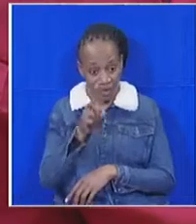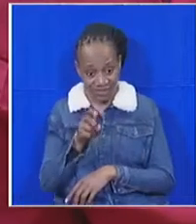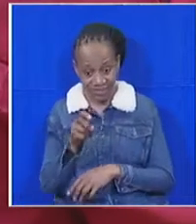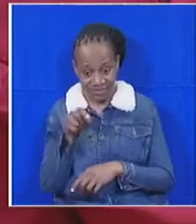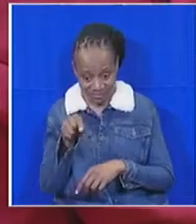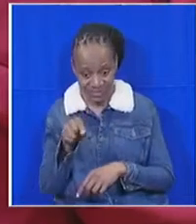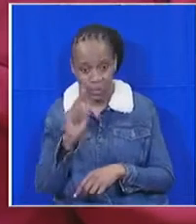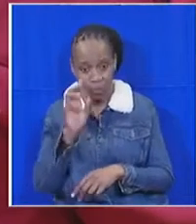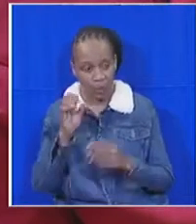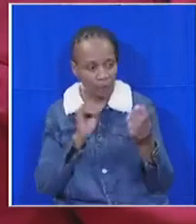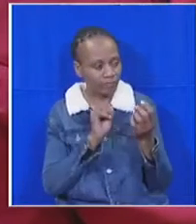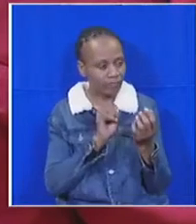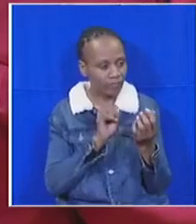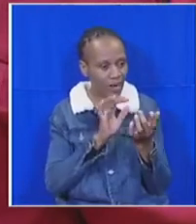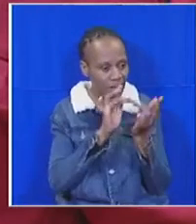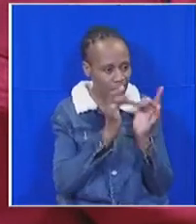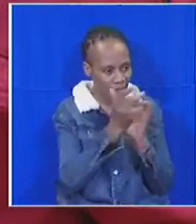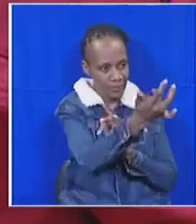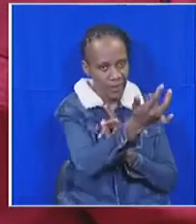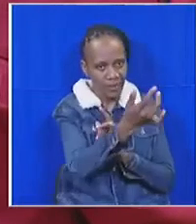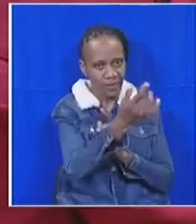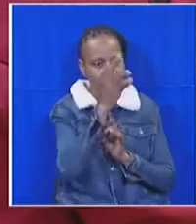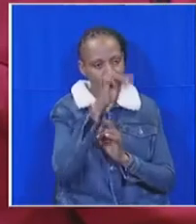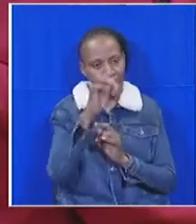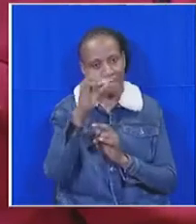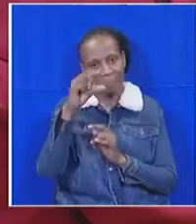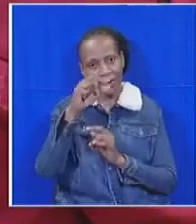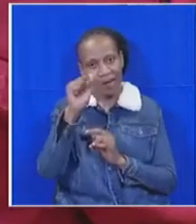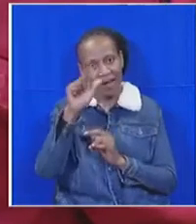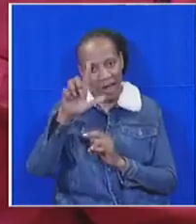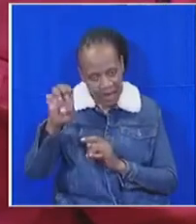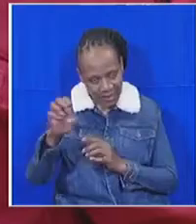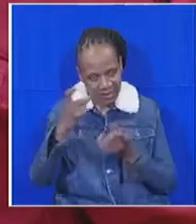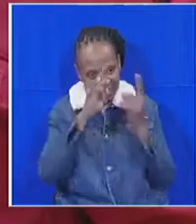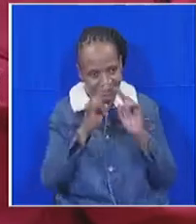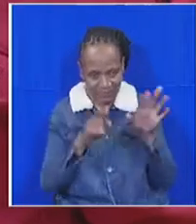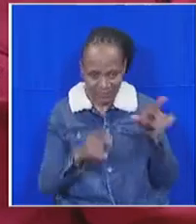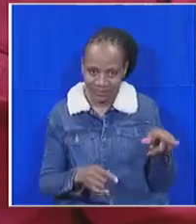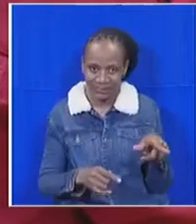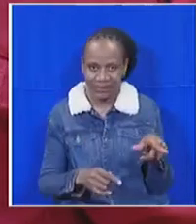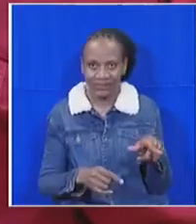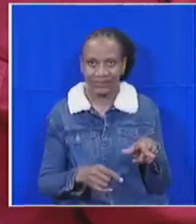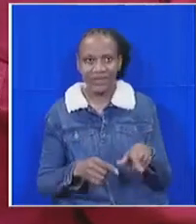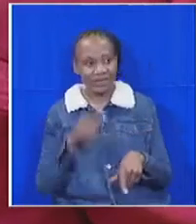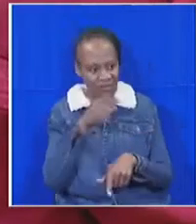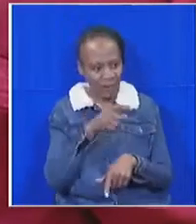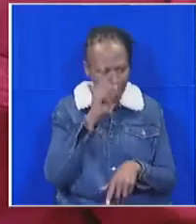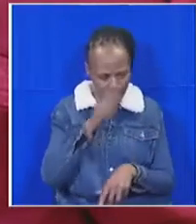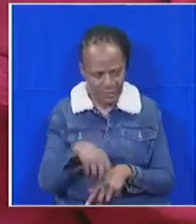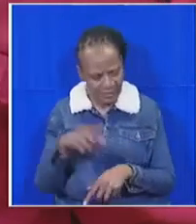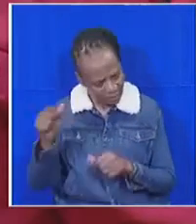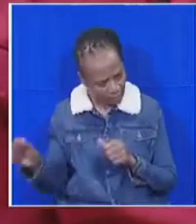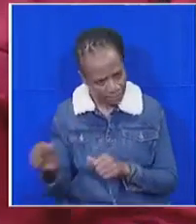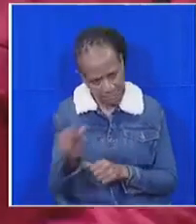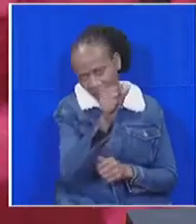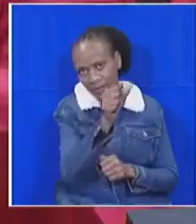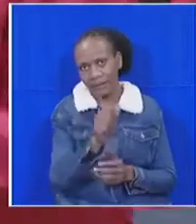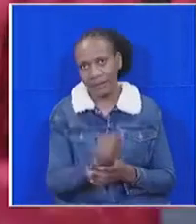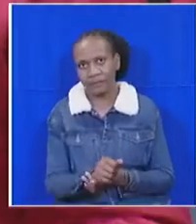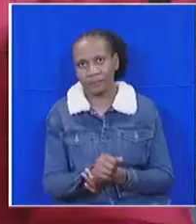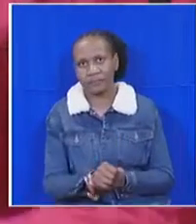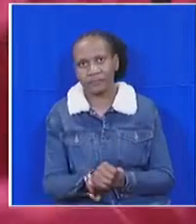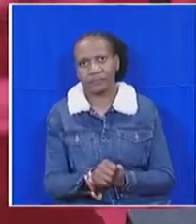there as councillor of Mogale City, because she tried to be a mayor, she was defeated. She must be opposition there as a councillor. She must